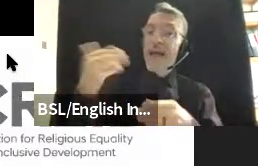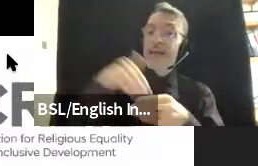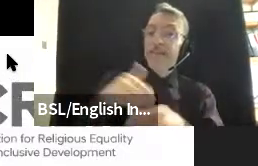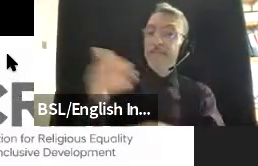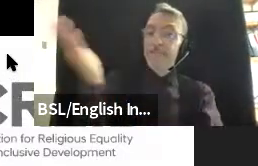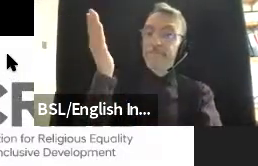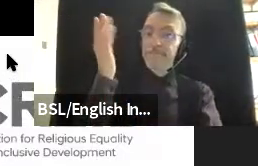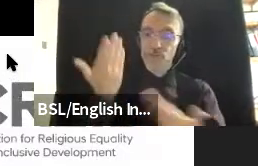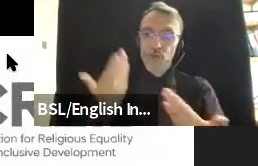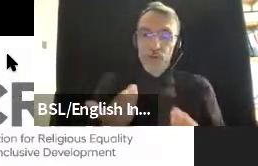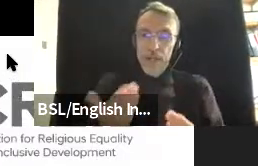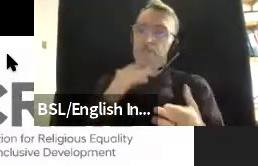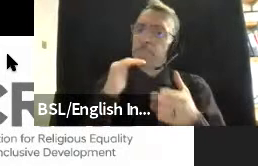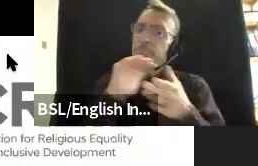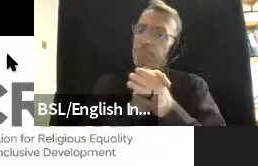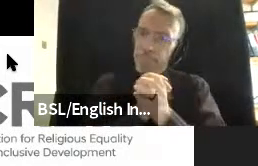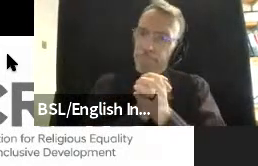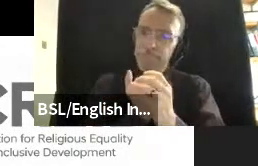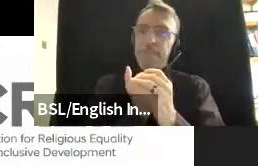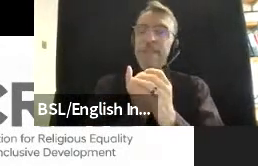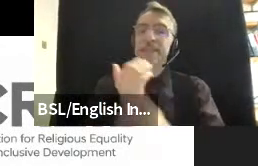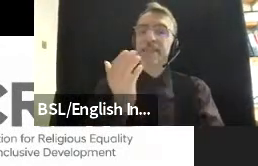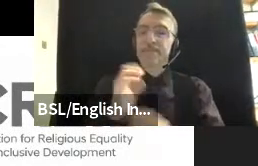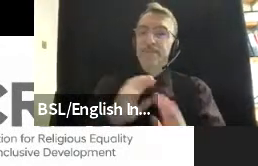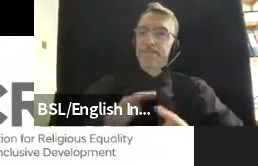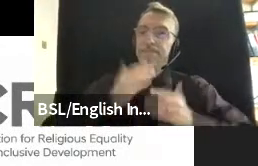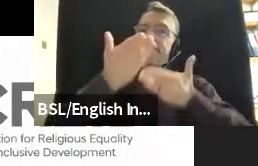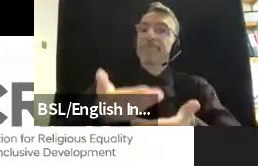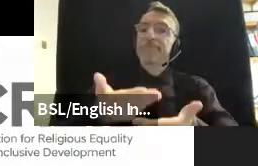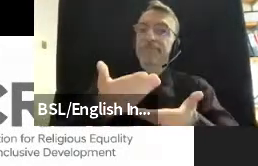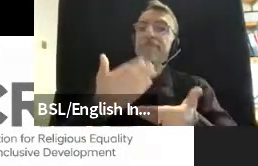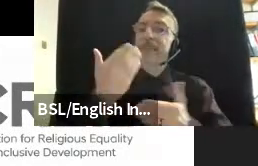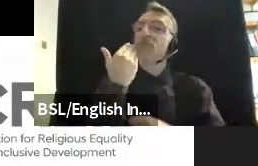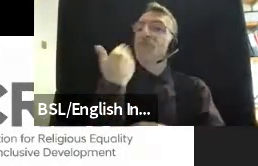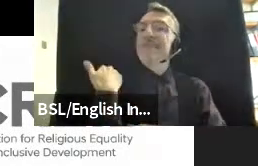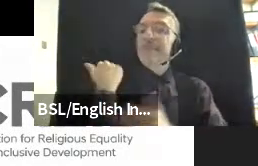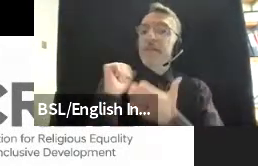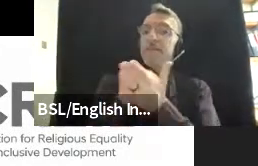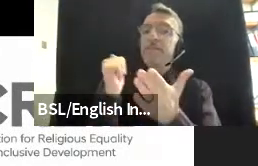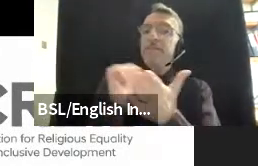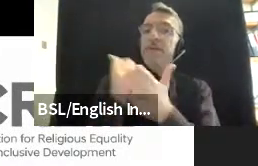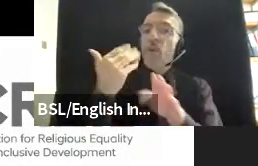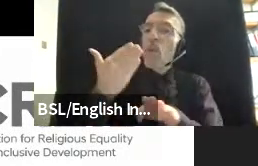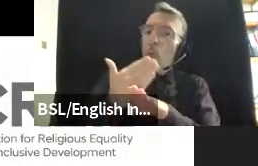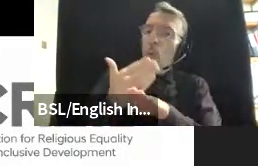really pleased to talk about my recently published working paper